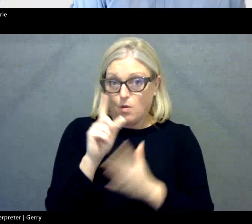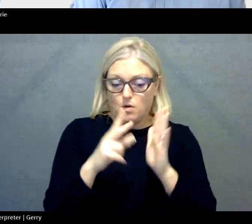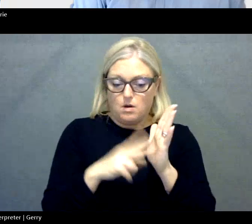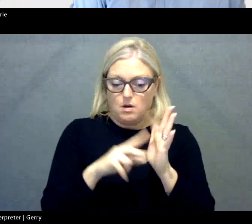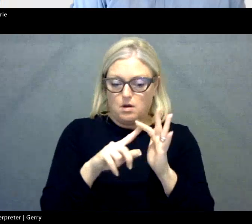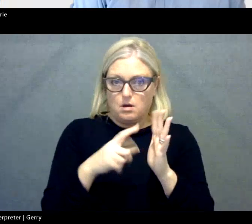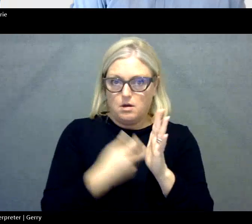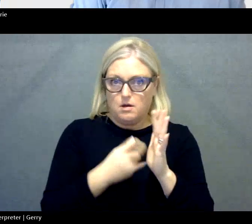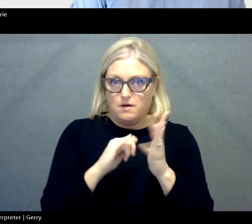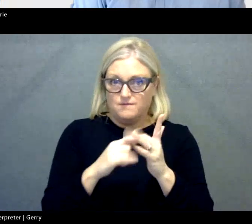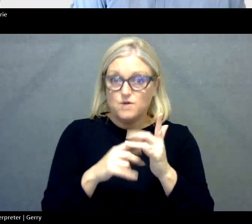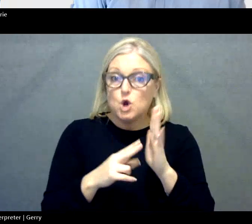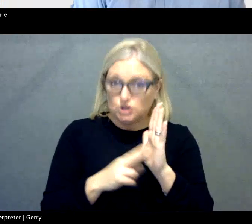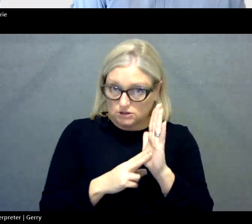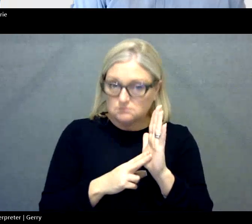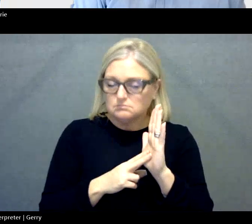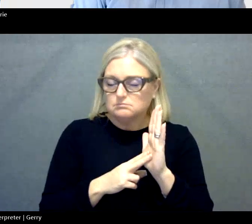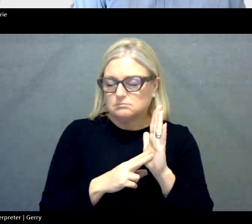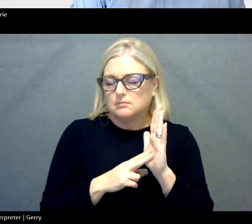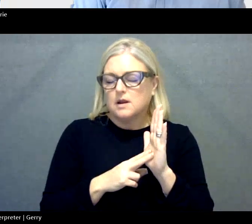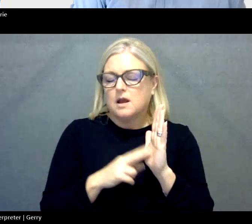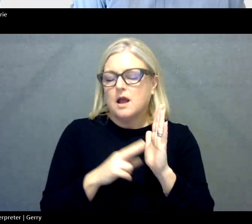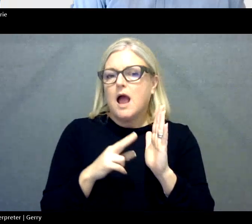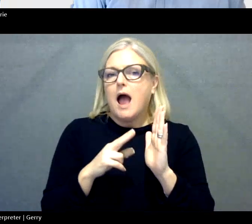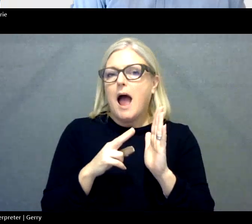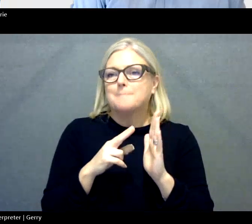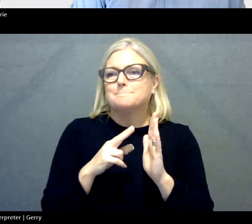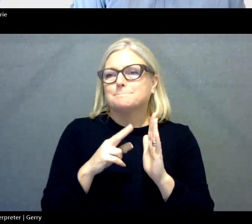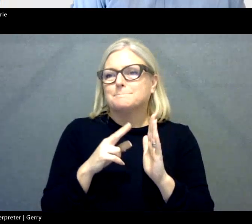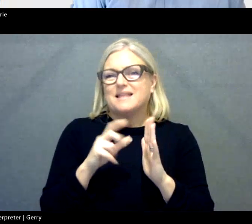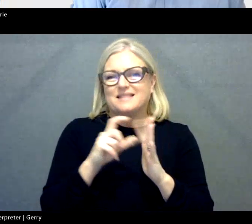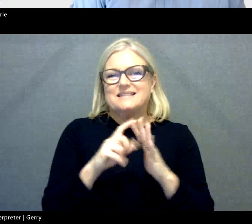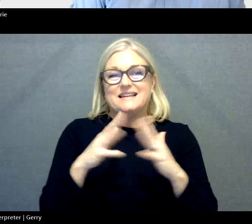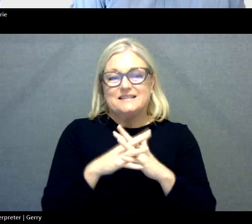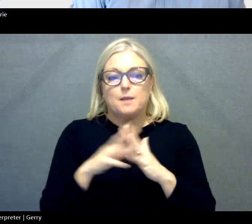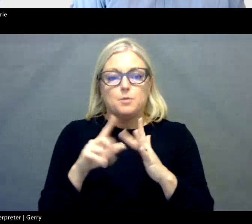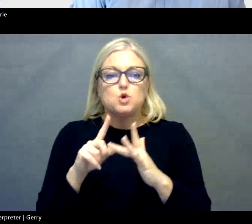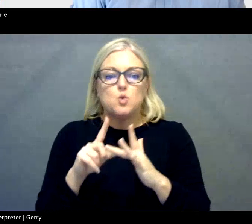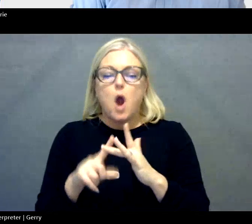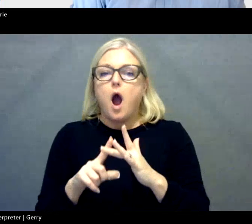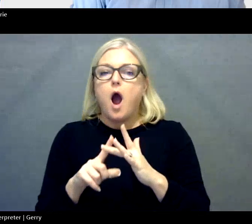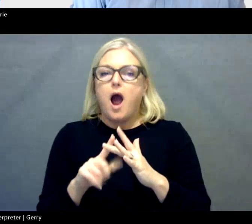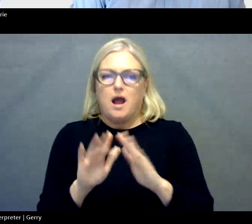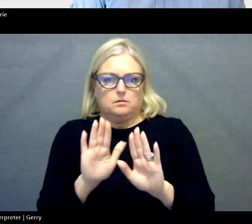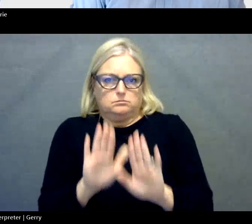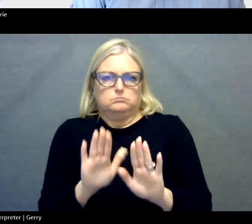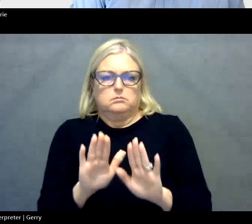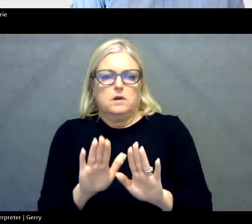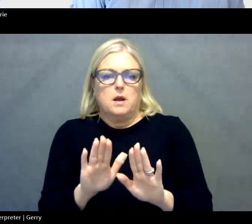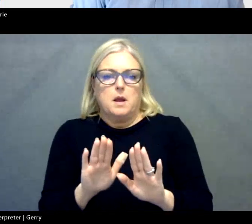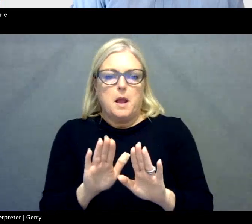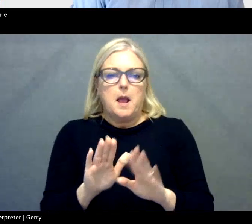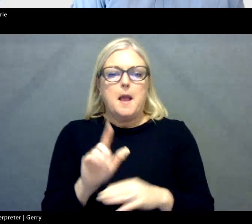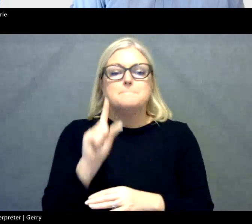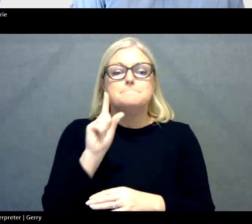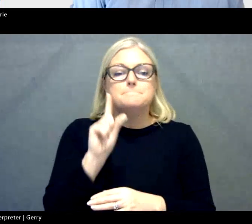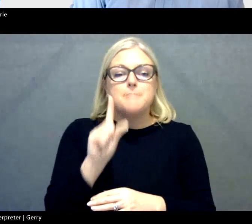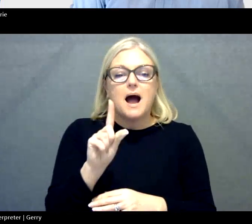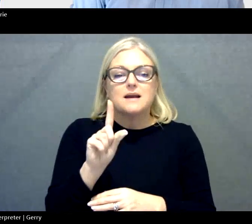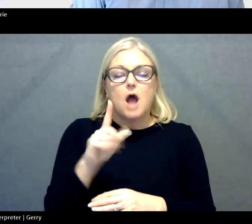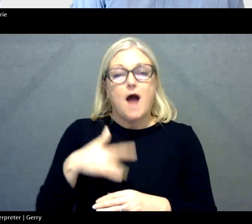more well-being instruments. Having said that, I think this is clearly one area that could be fitting to the research questions and the